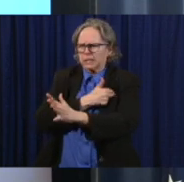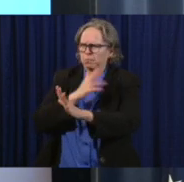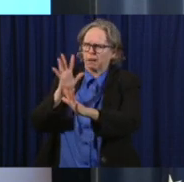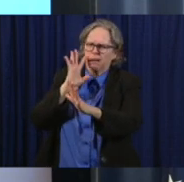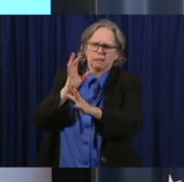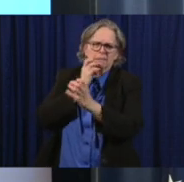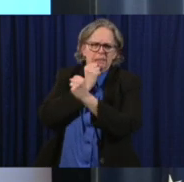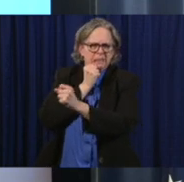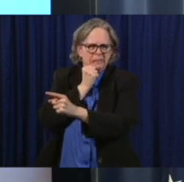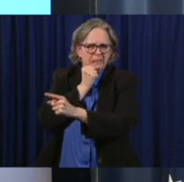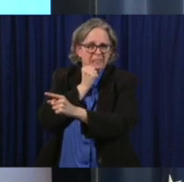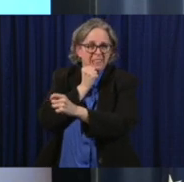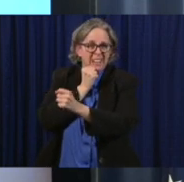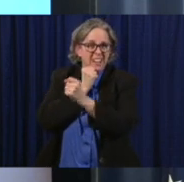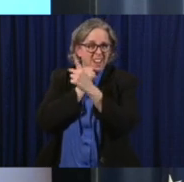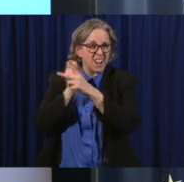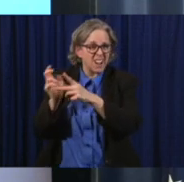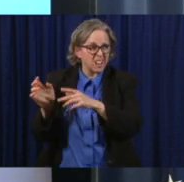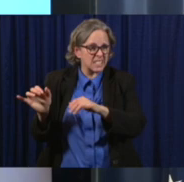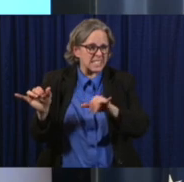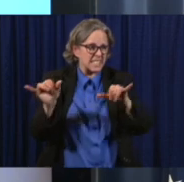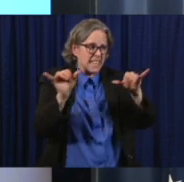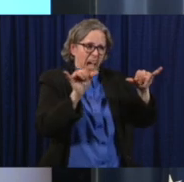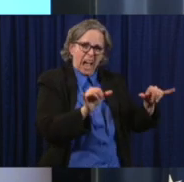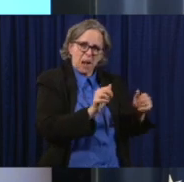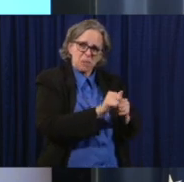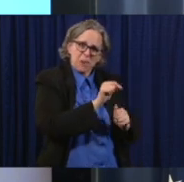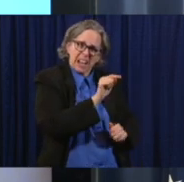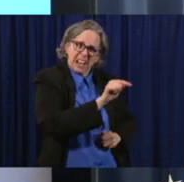that this would be an area that would need special